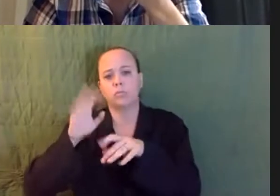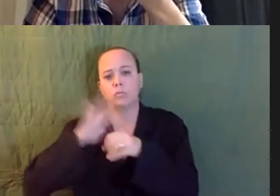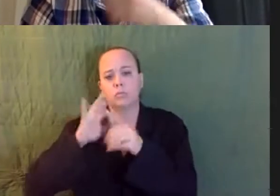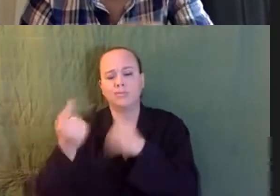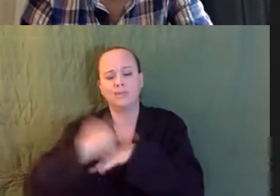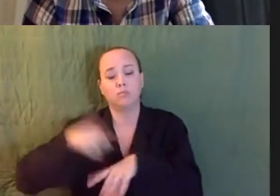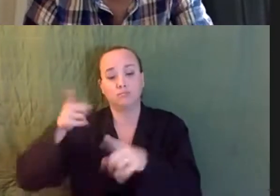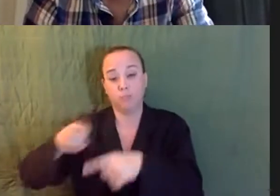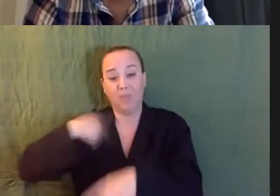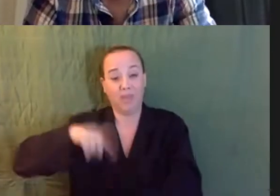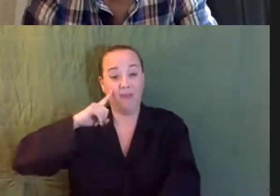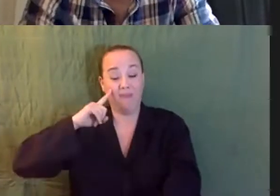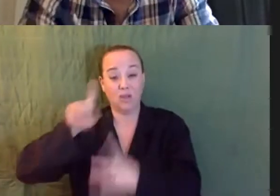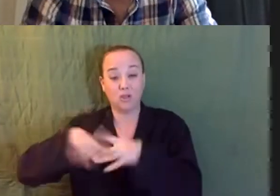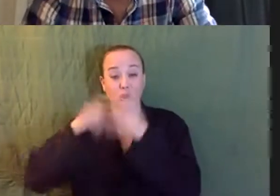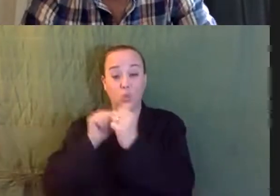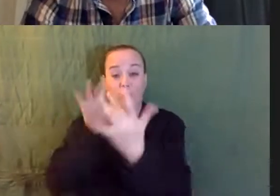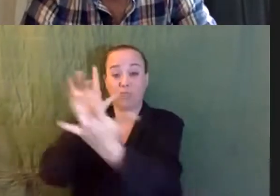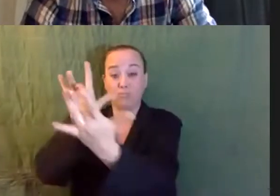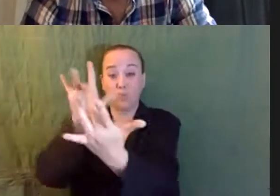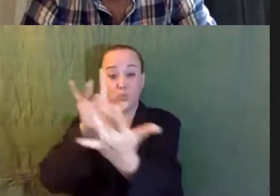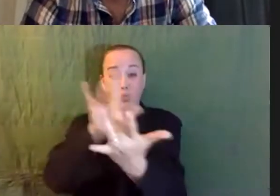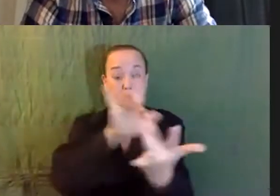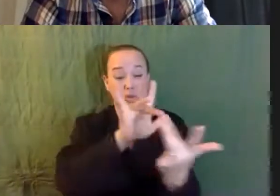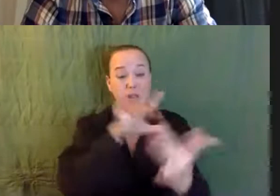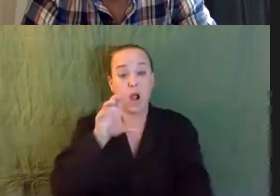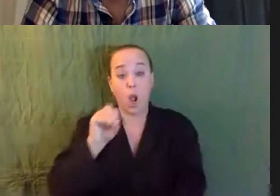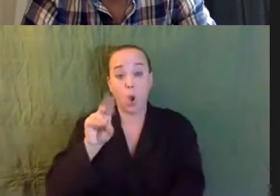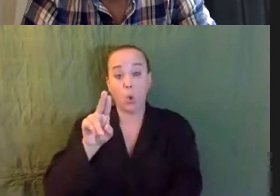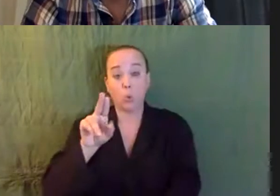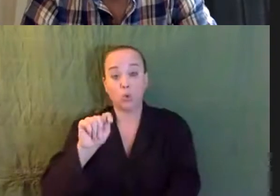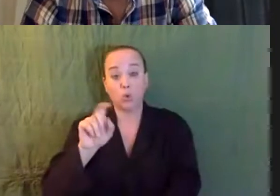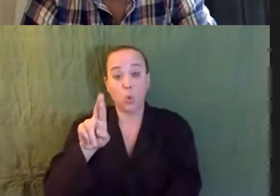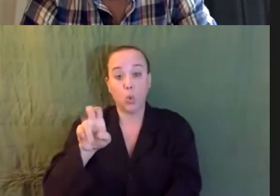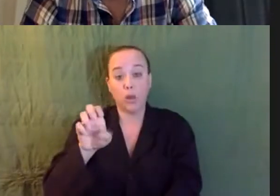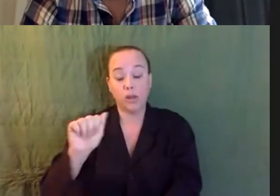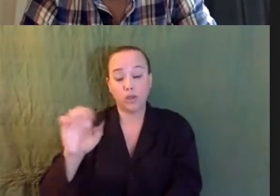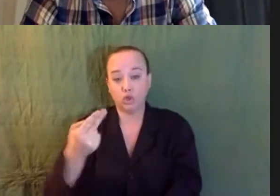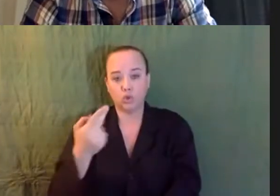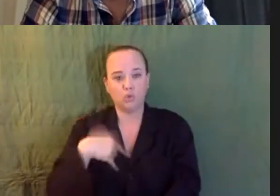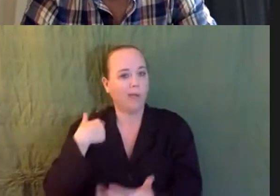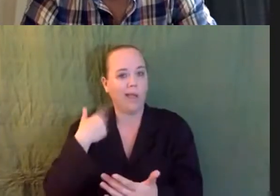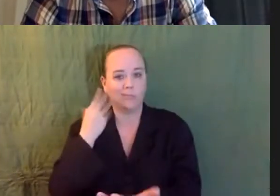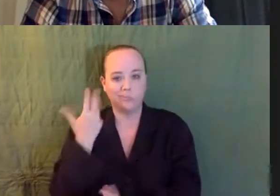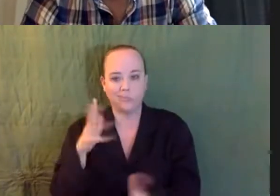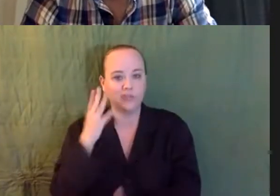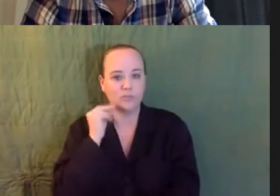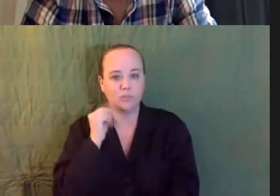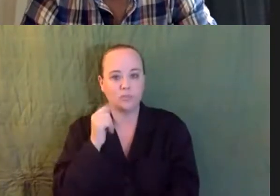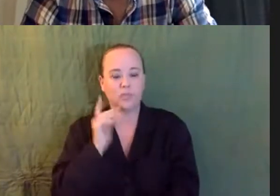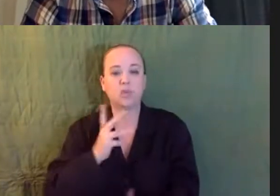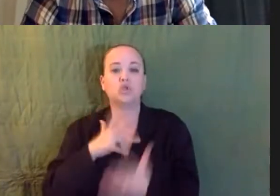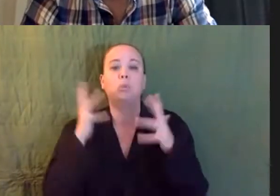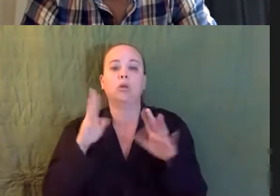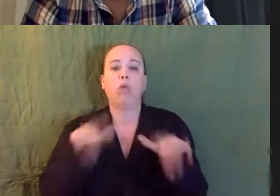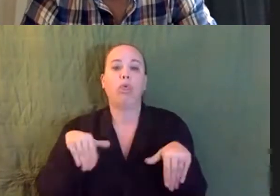Well, I think it starts with outreach. What I've learned, especially in this campaign, is that there's too much